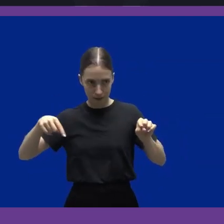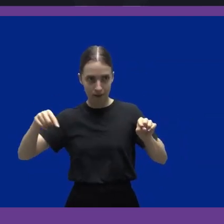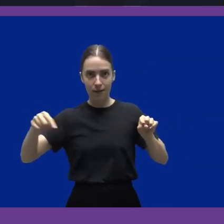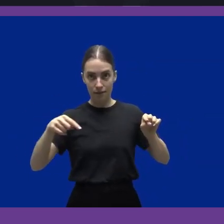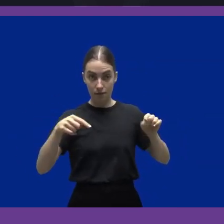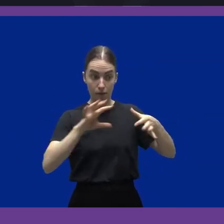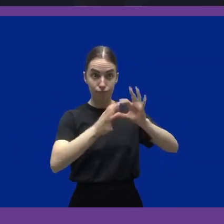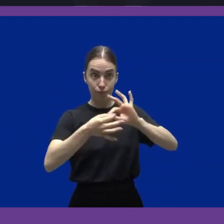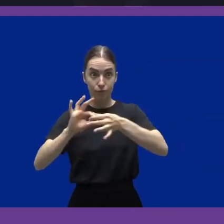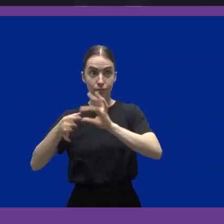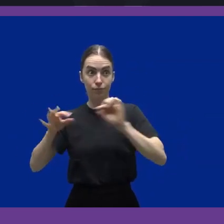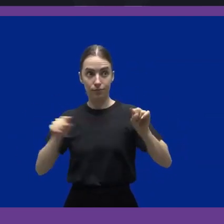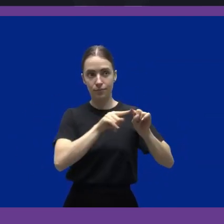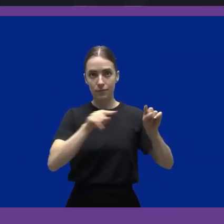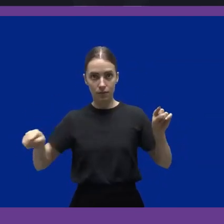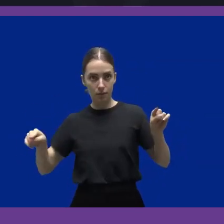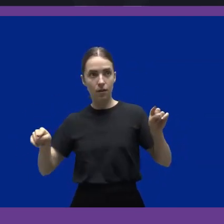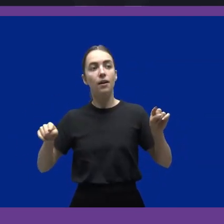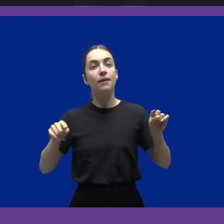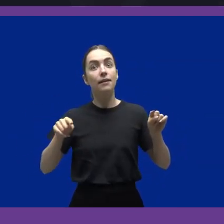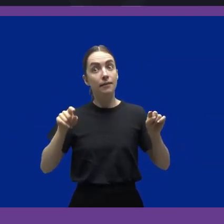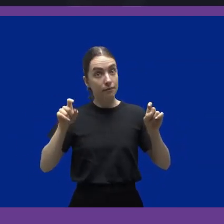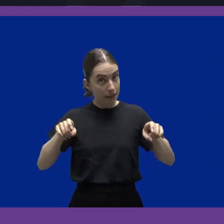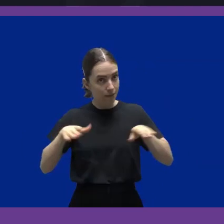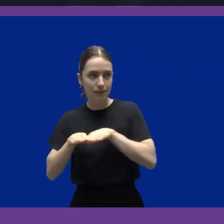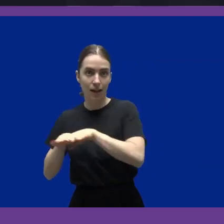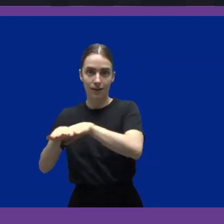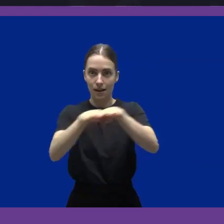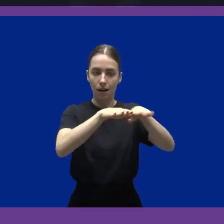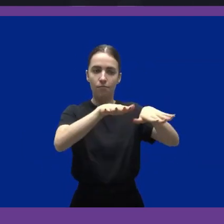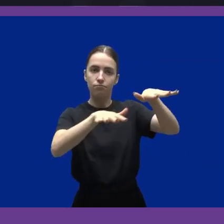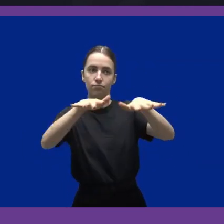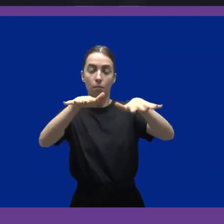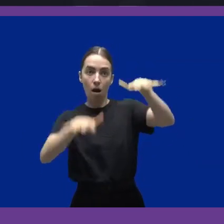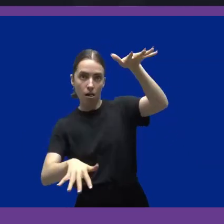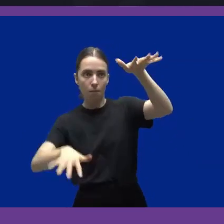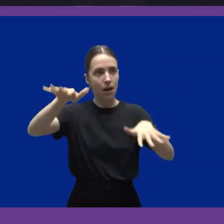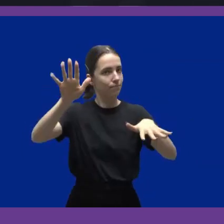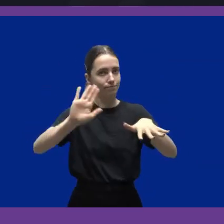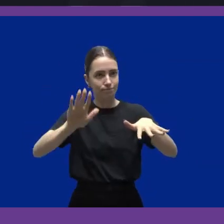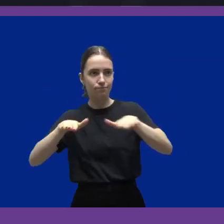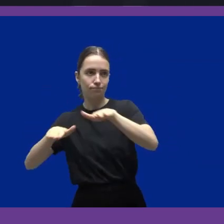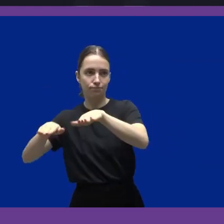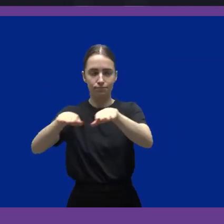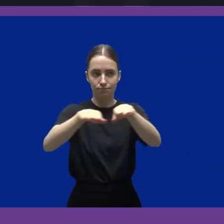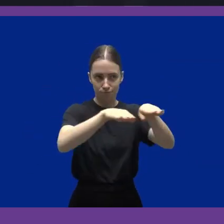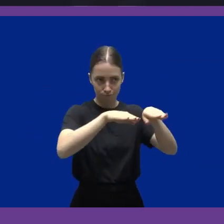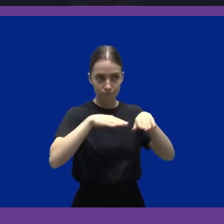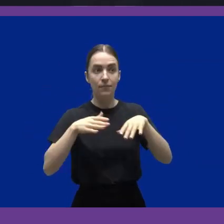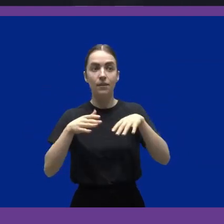standards, they can only make reference to published and dated documents in the